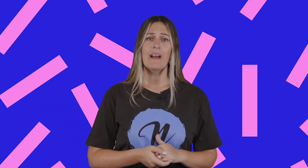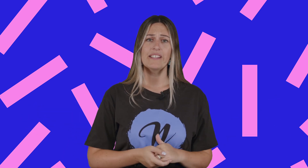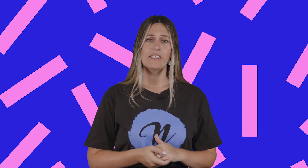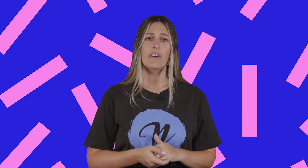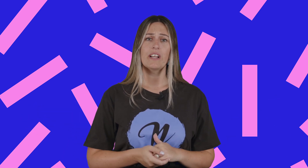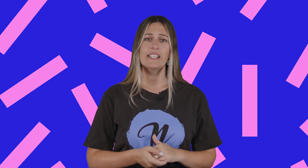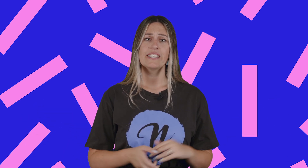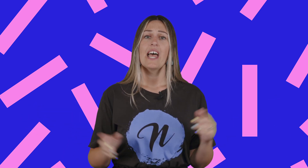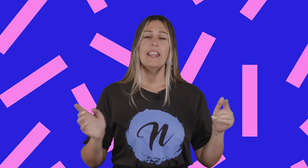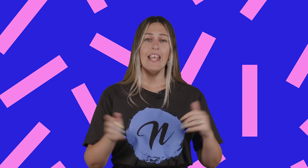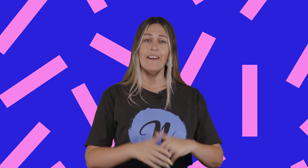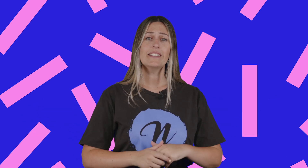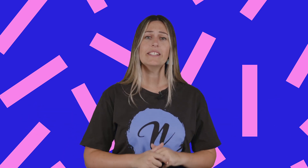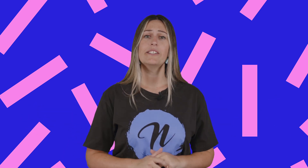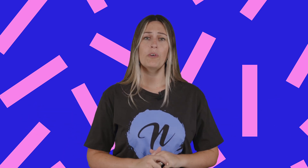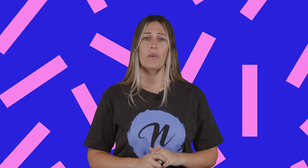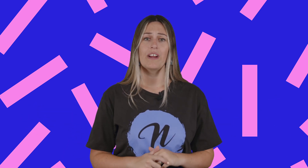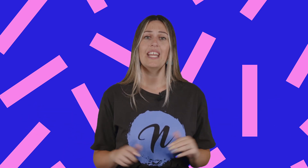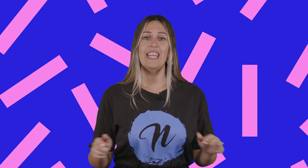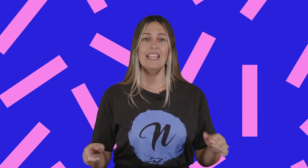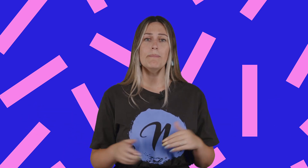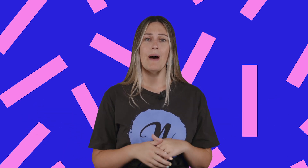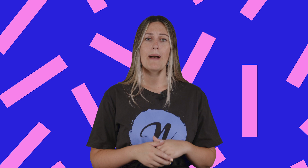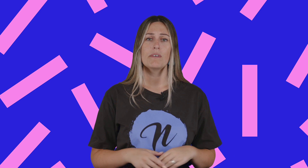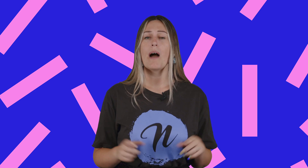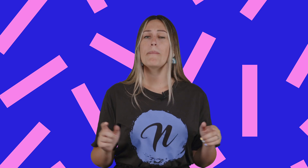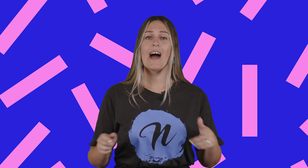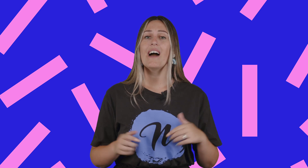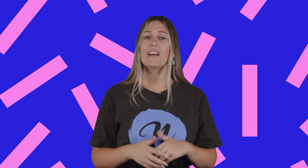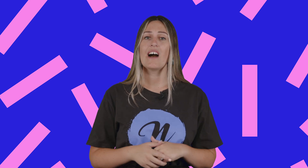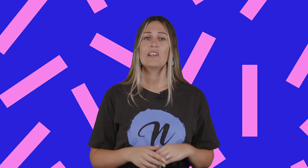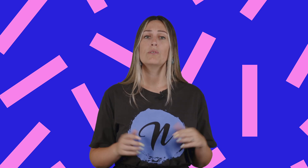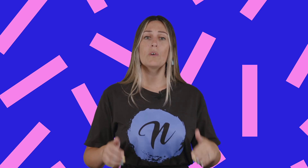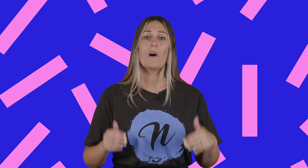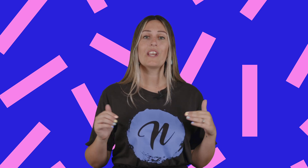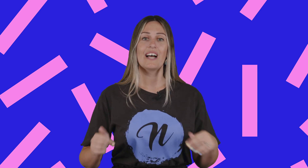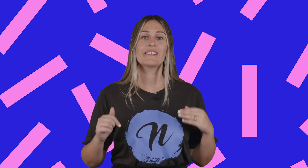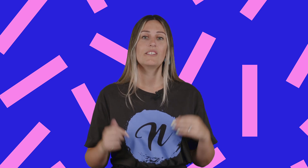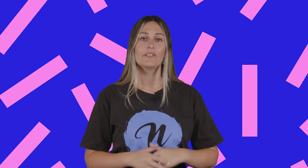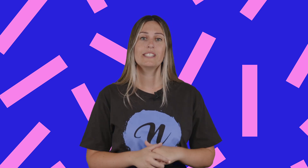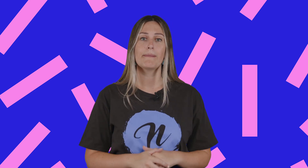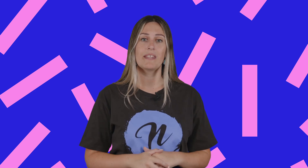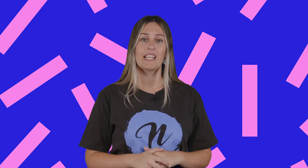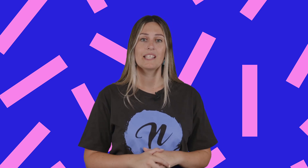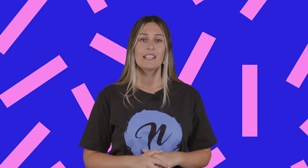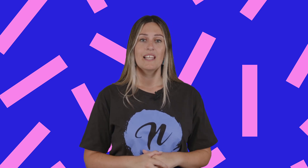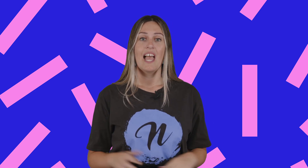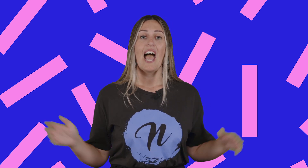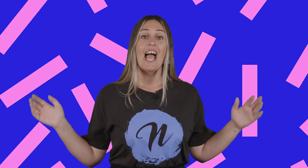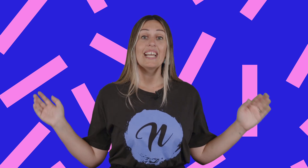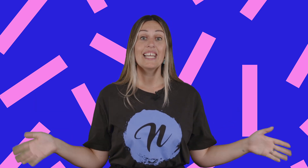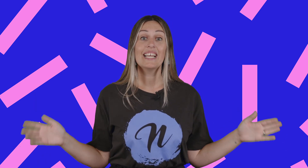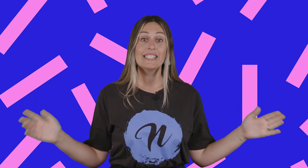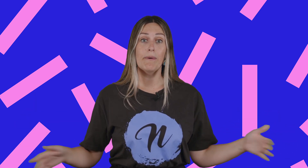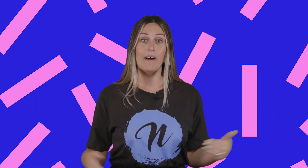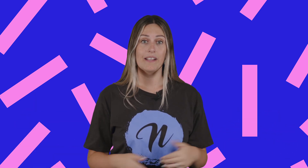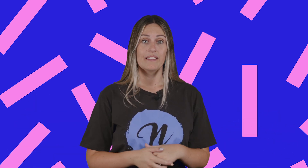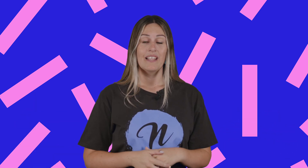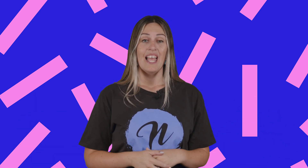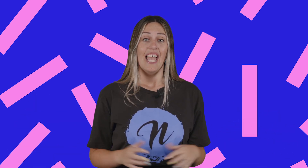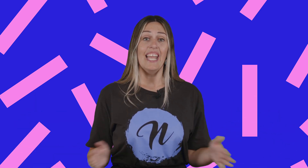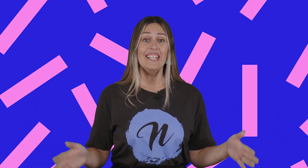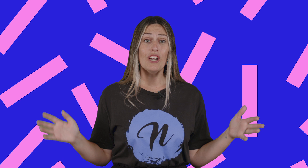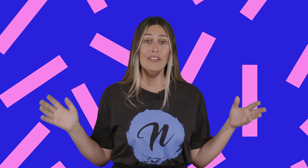Well, Sprouts and Rockets, there is a story in the Bible about a guy who God asked to do something. And guess